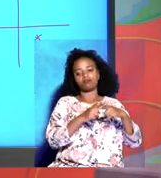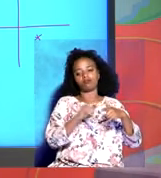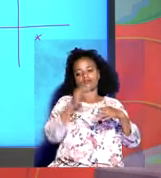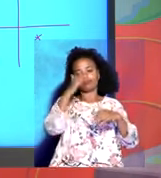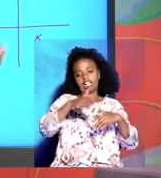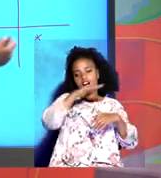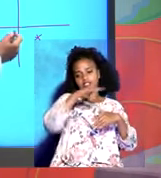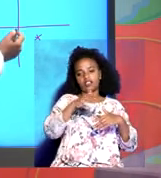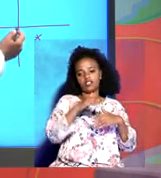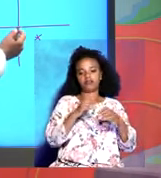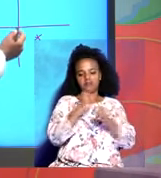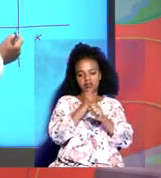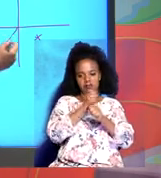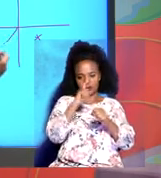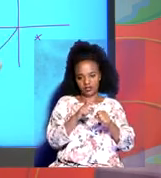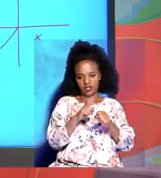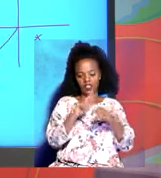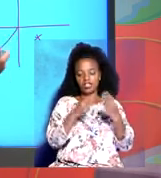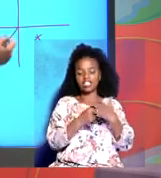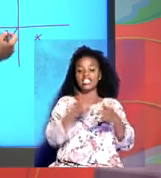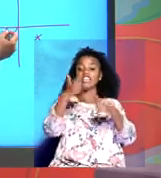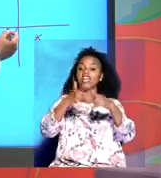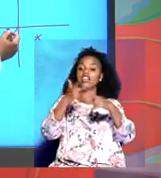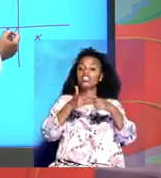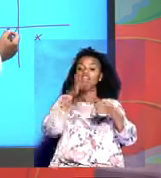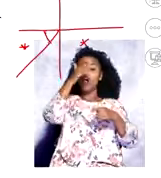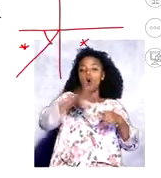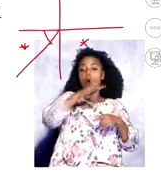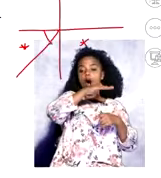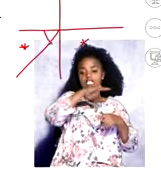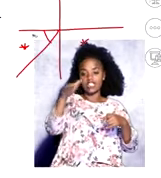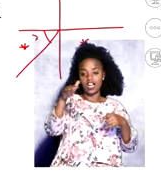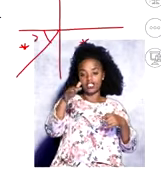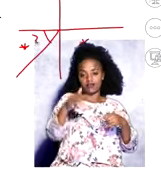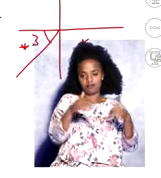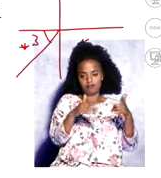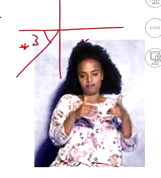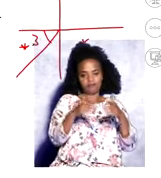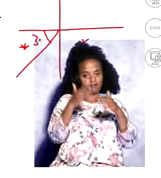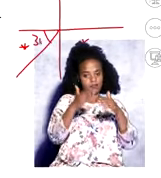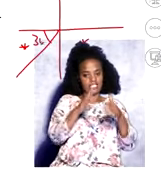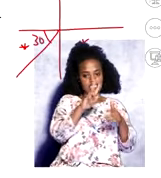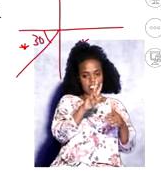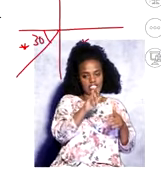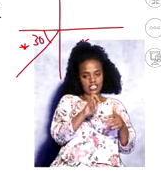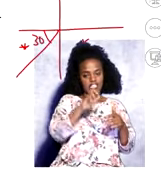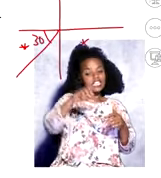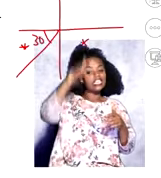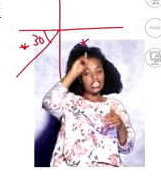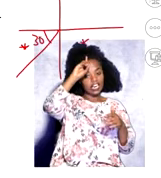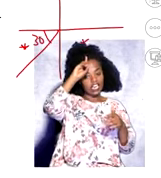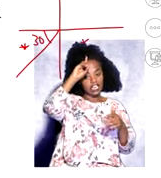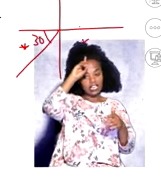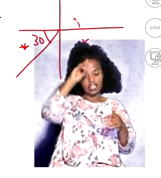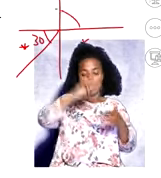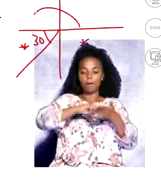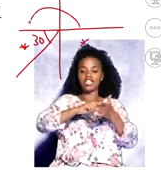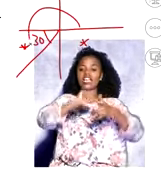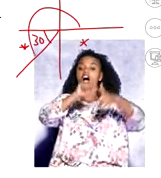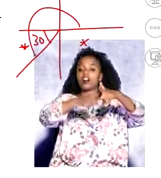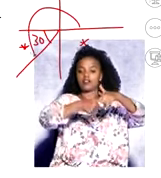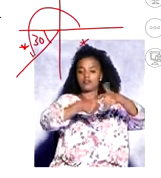Therefore, for third quadrant angle, we have this part means 30 degree means our angle is